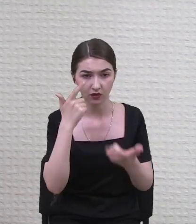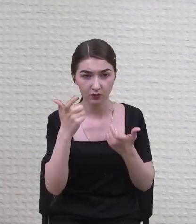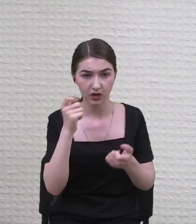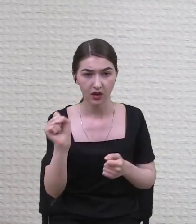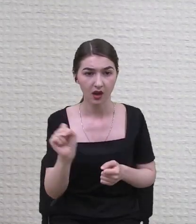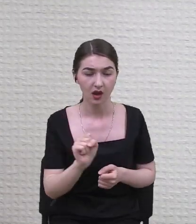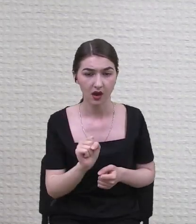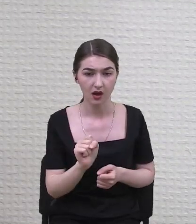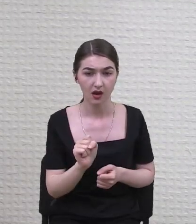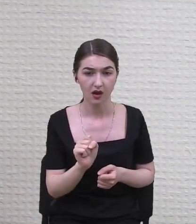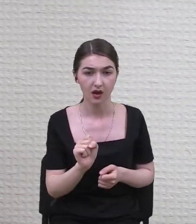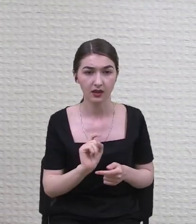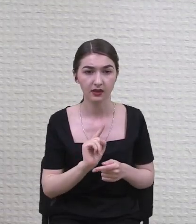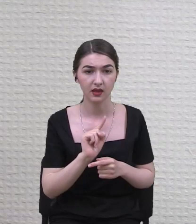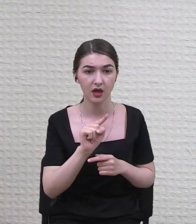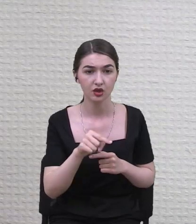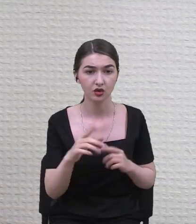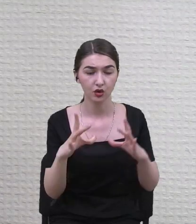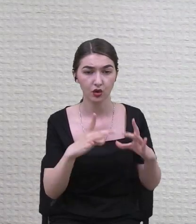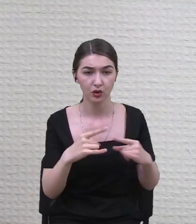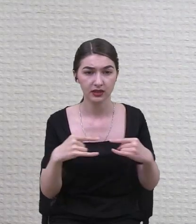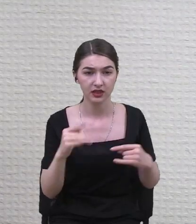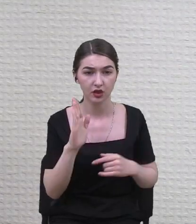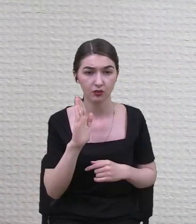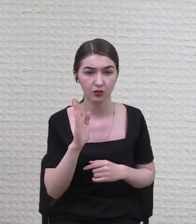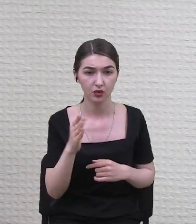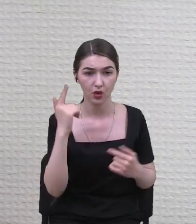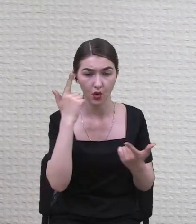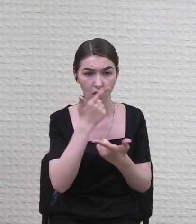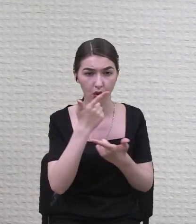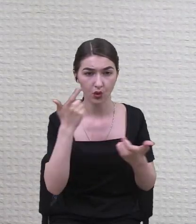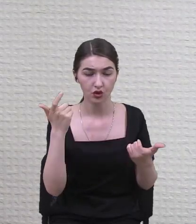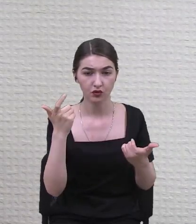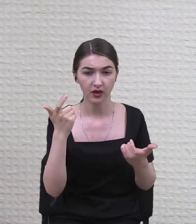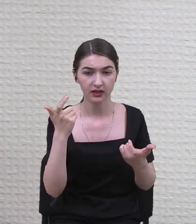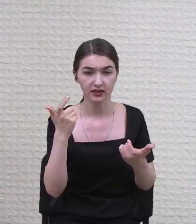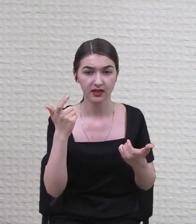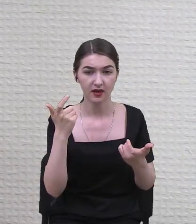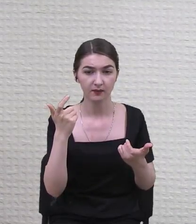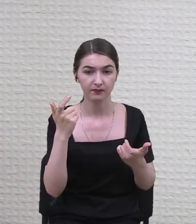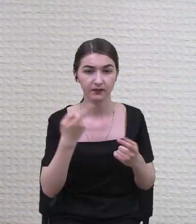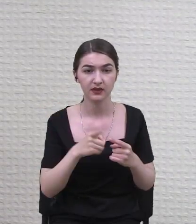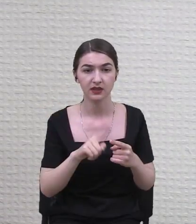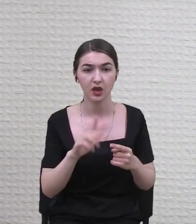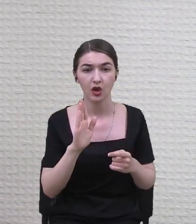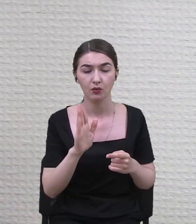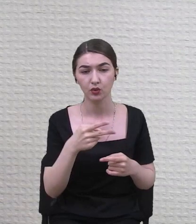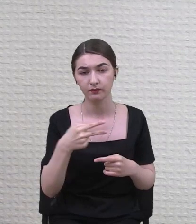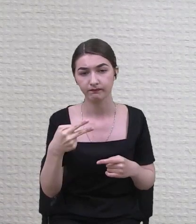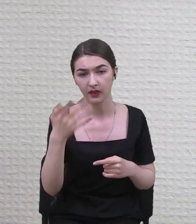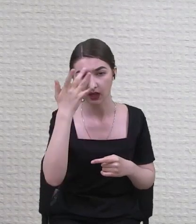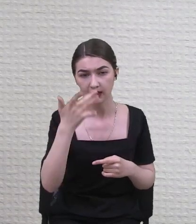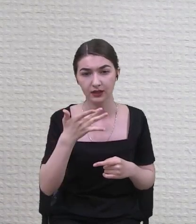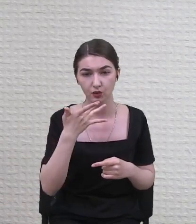half's time. So keep that in mind. Somewhere over the summer, there'll be the next one. Having said that, I would like to